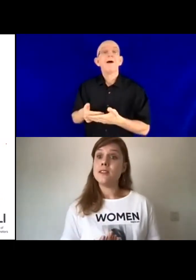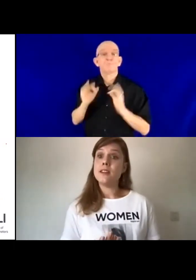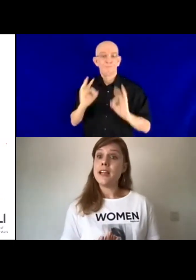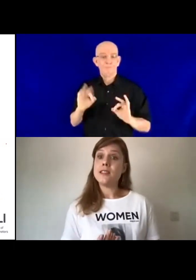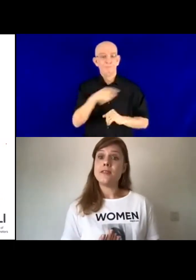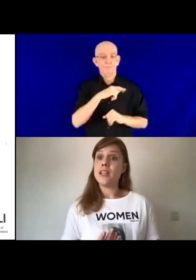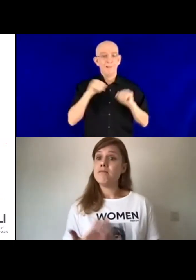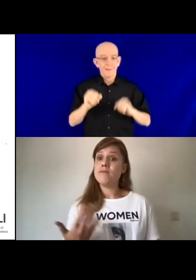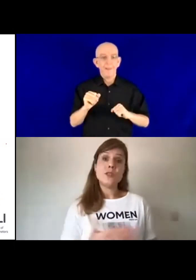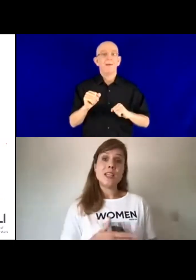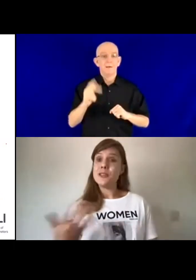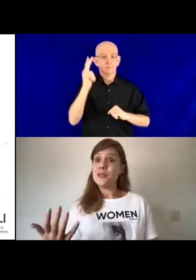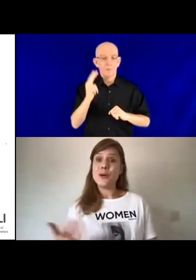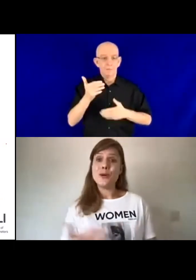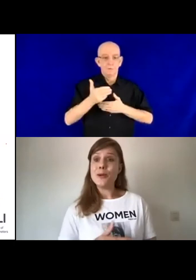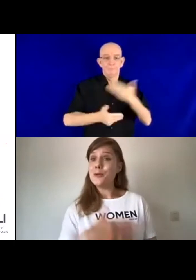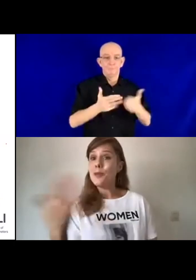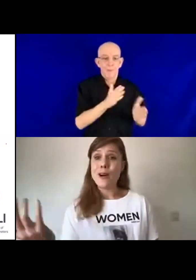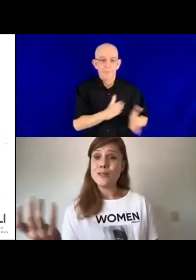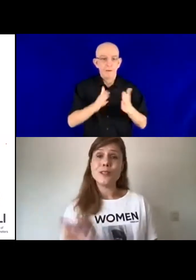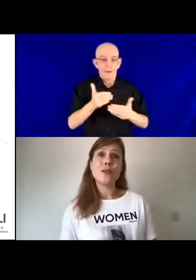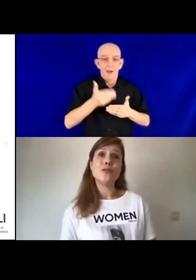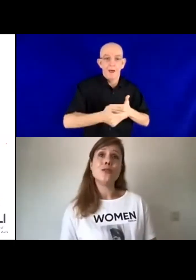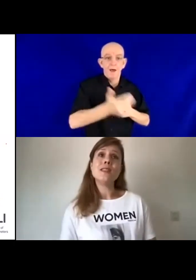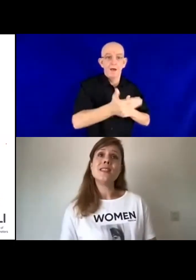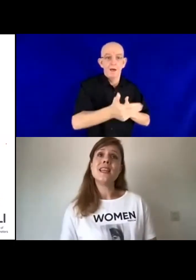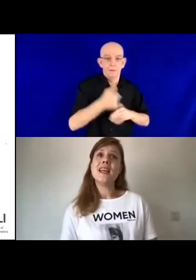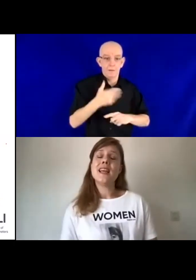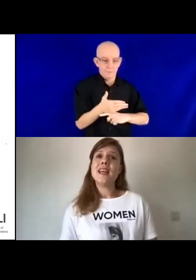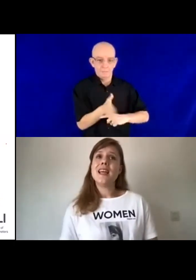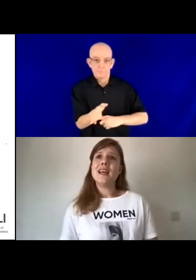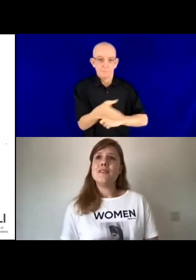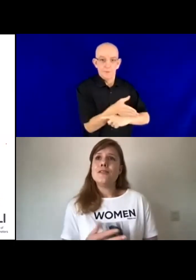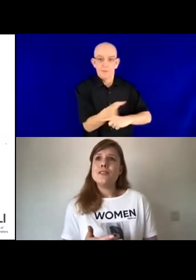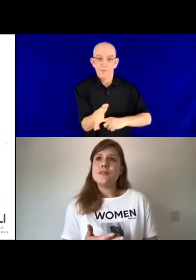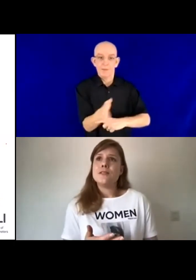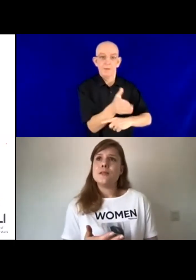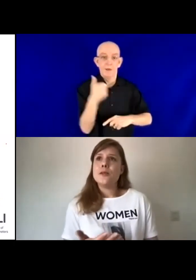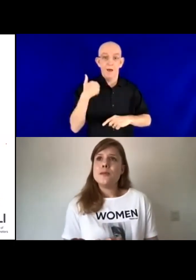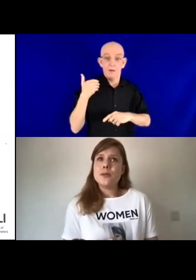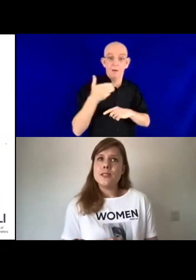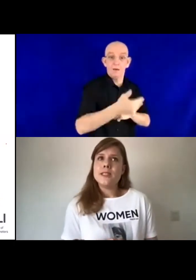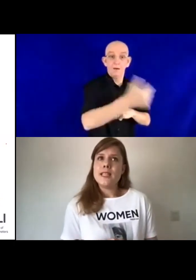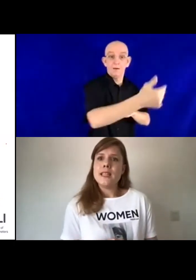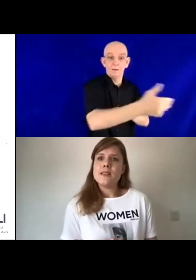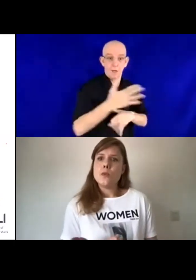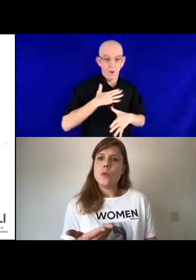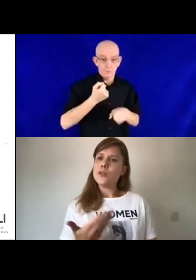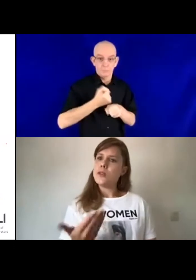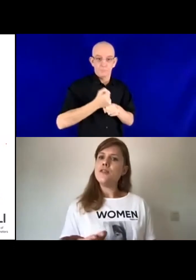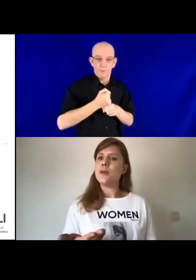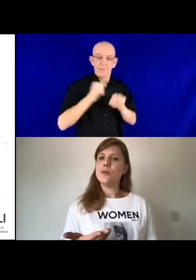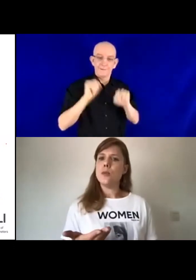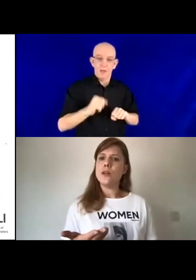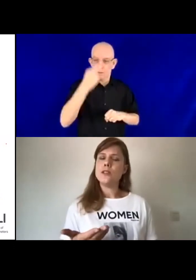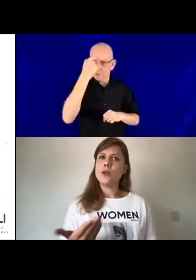consider collectively today, tomorrow, after the conference. And first of all, most importantly, is what do